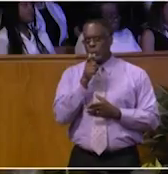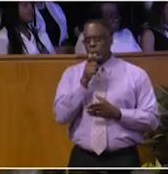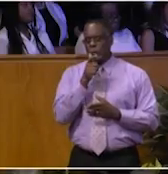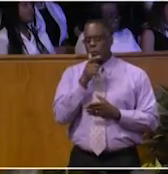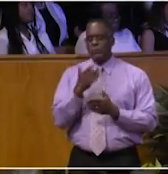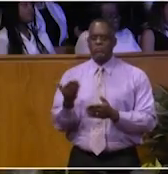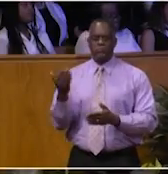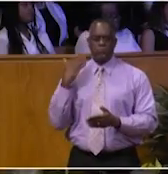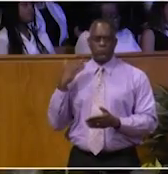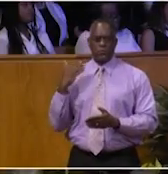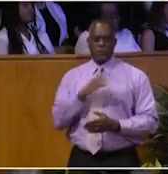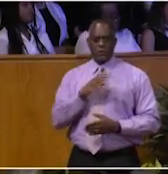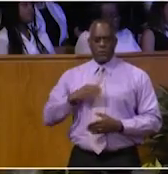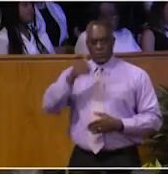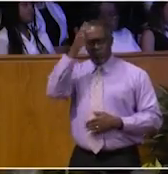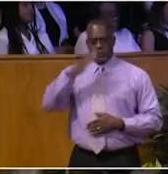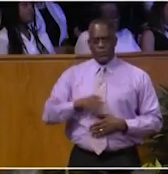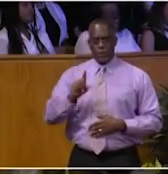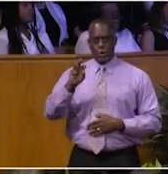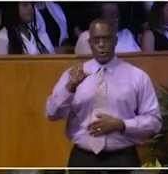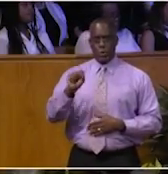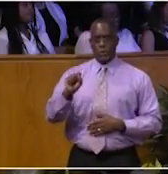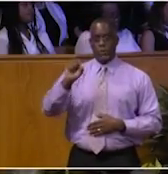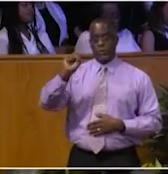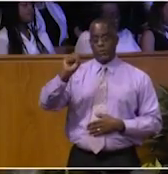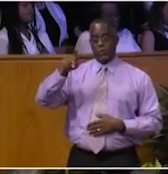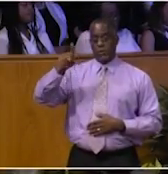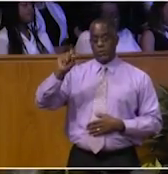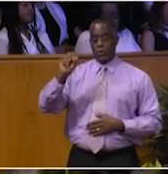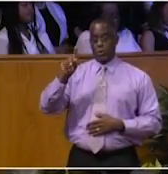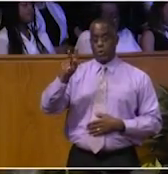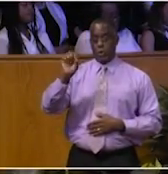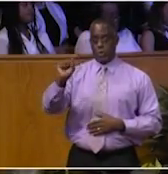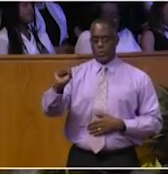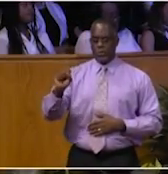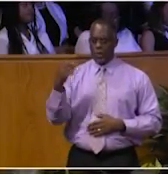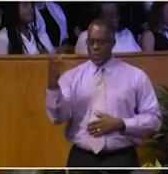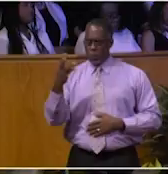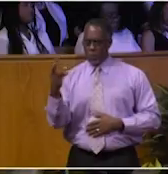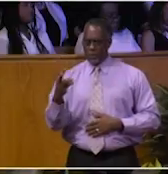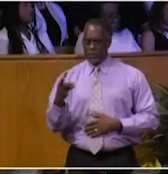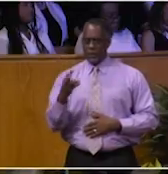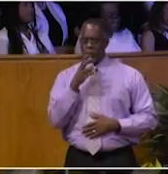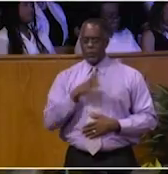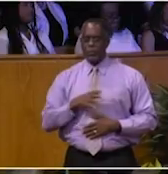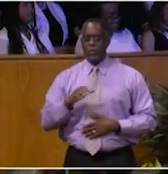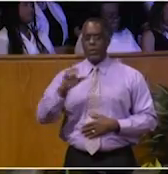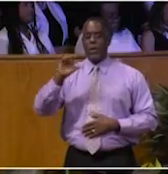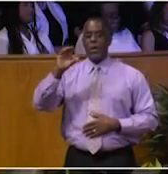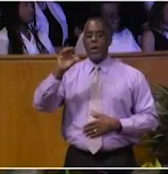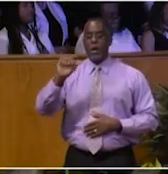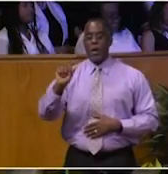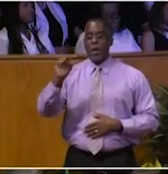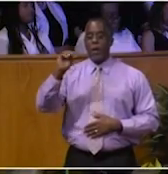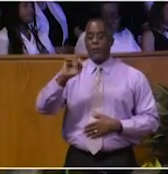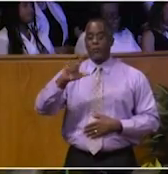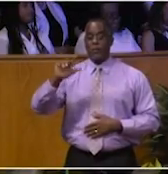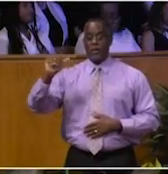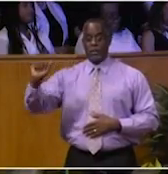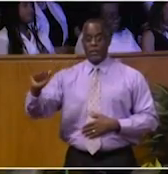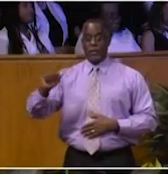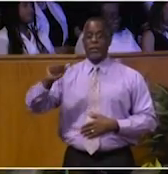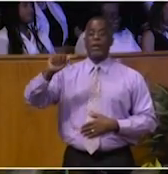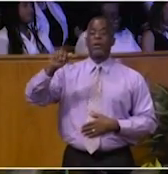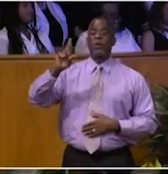former Congressman Lewis Stokes, and then on Wednesday, Miss Amelia